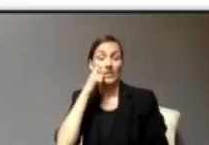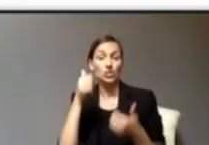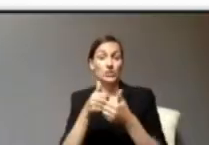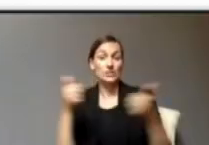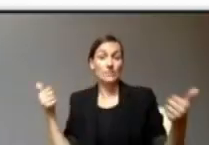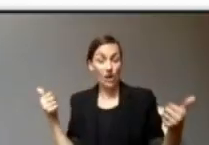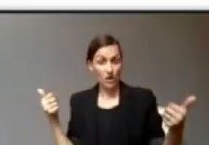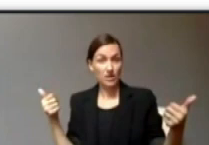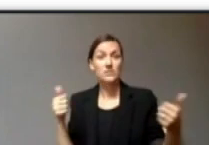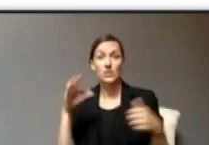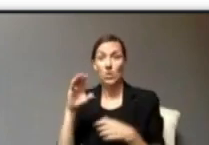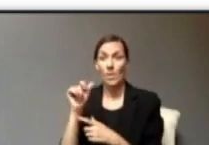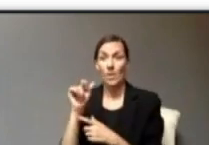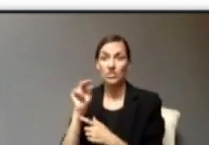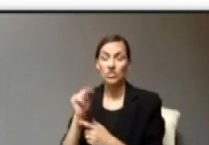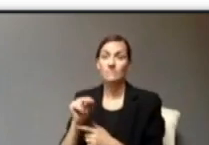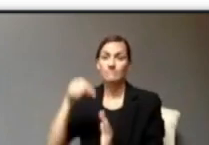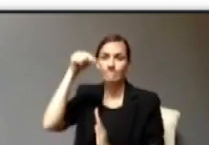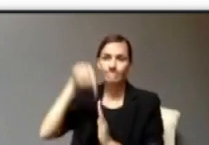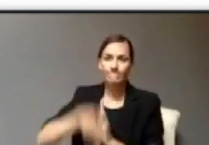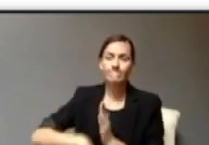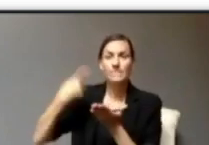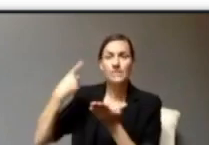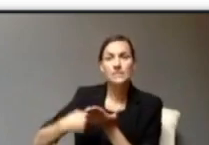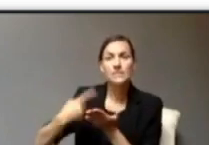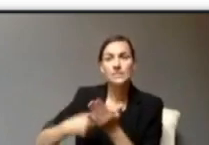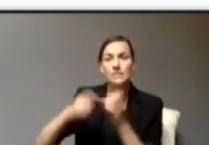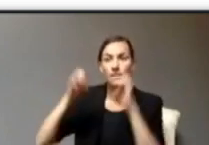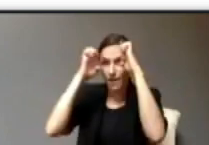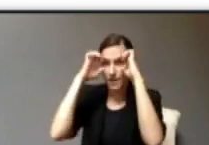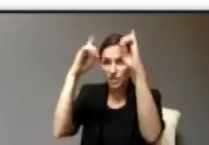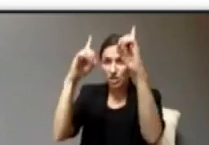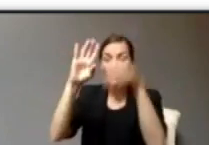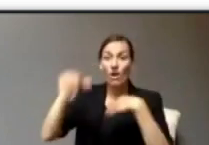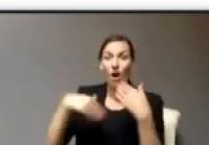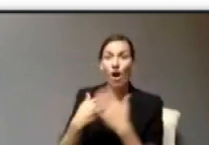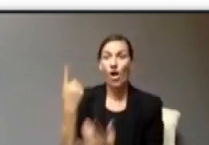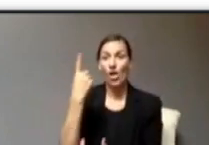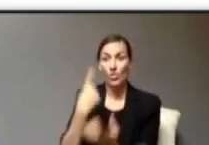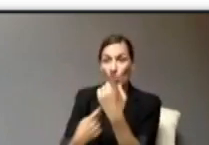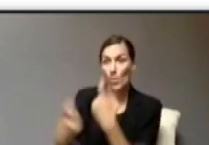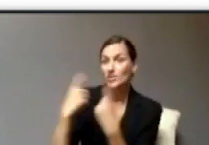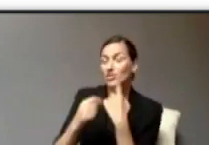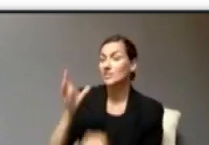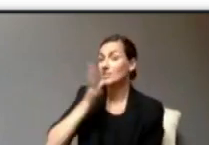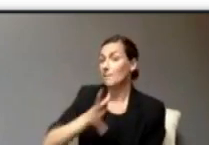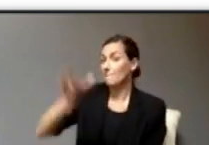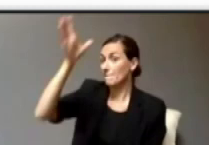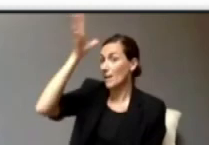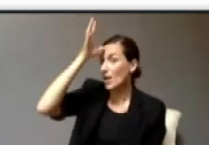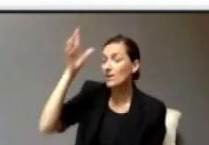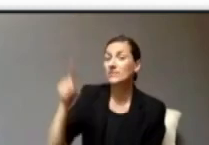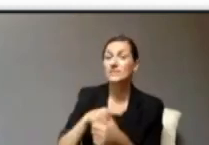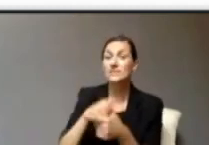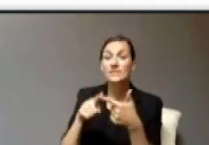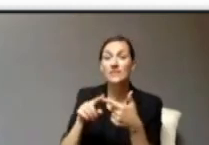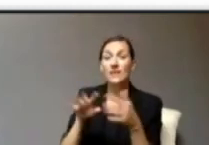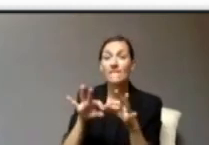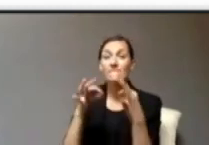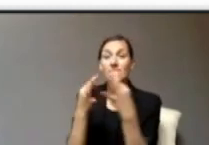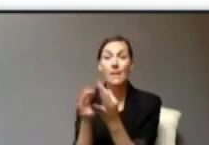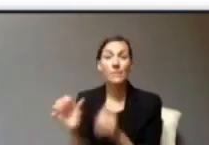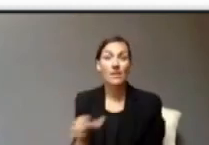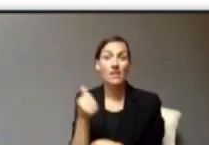coalition had a deep dive on education and all the kinds of questions that we know parents and family and other community leaders have